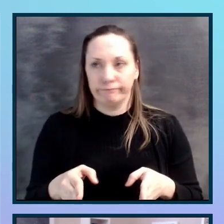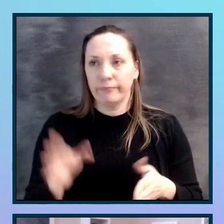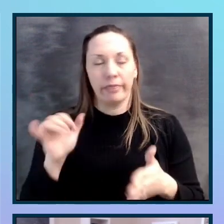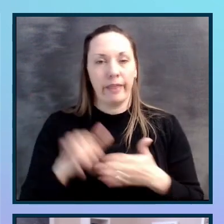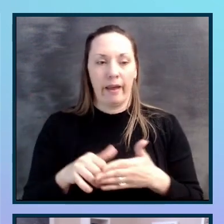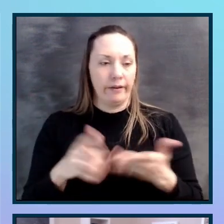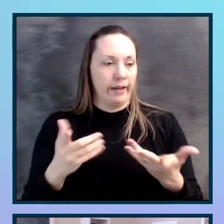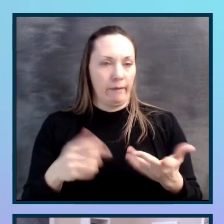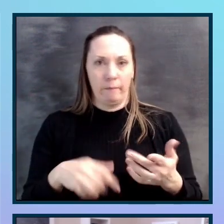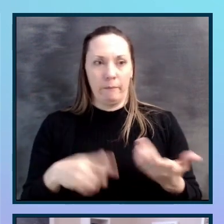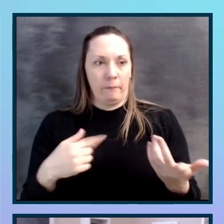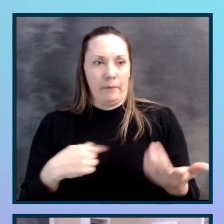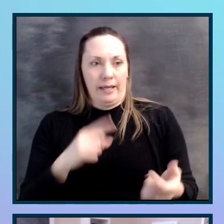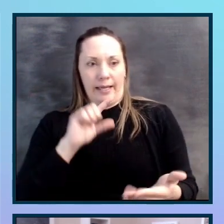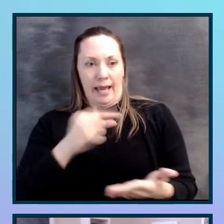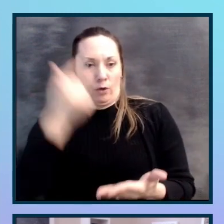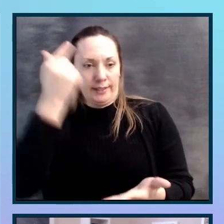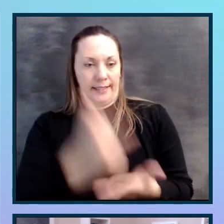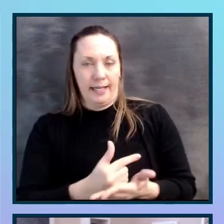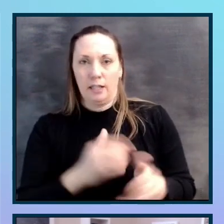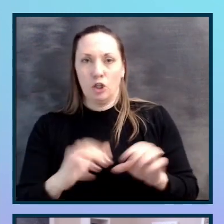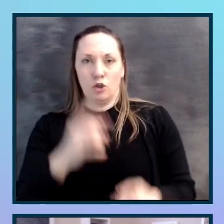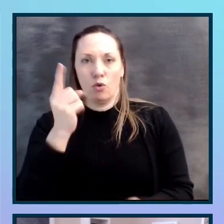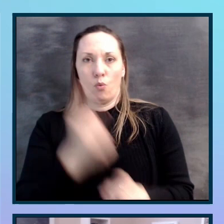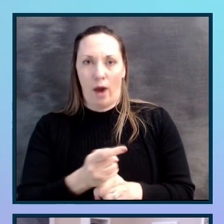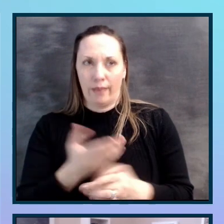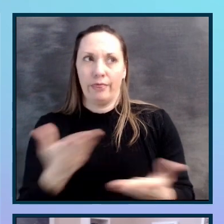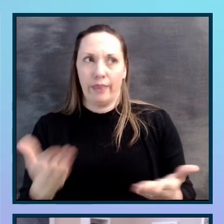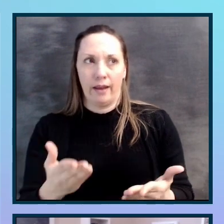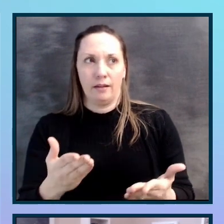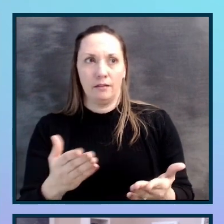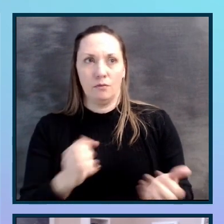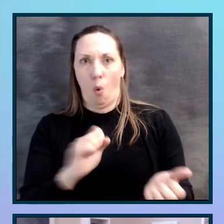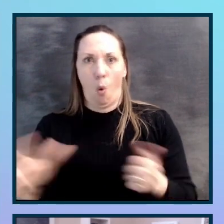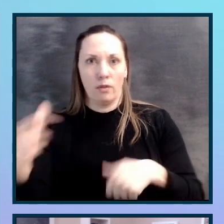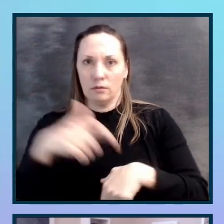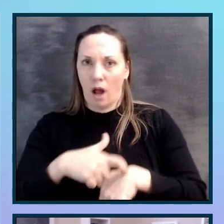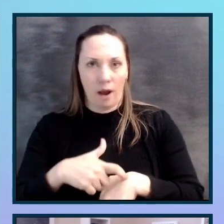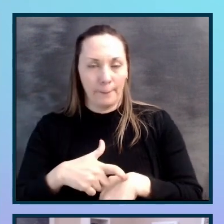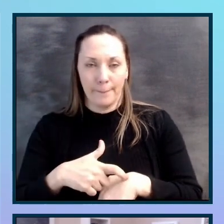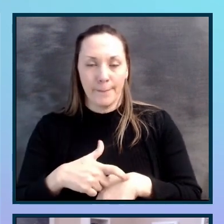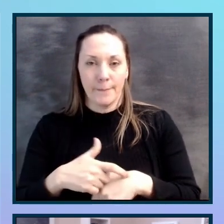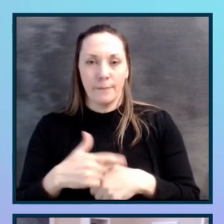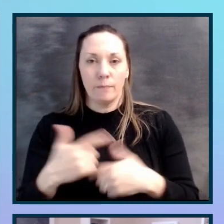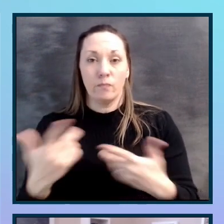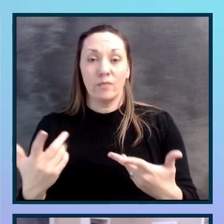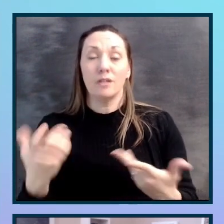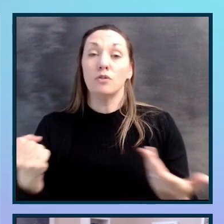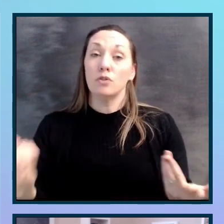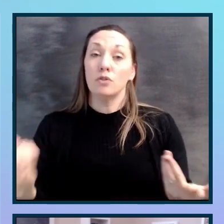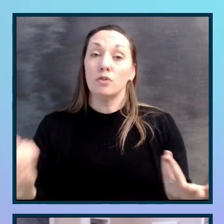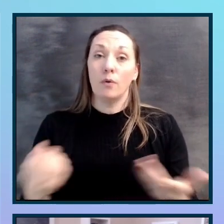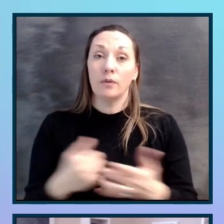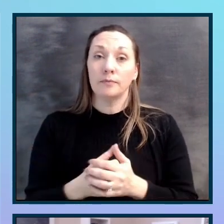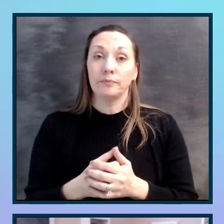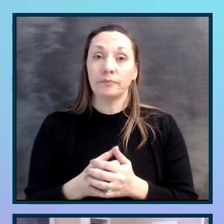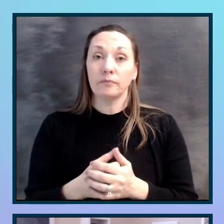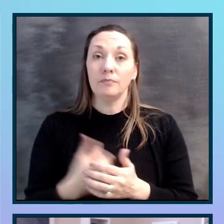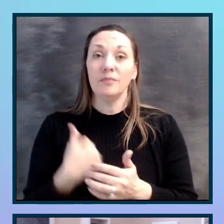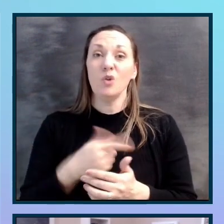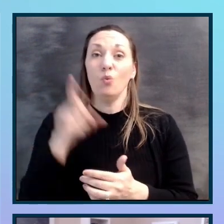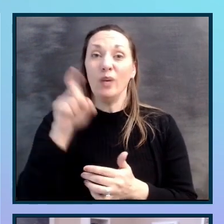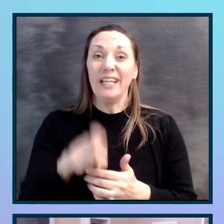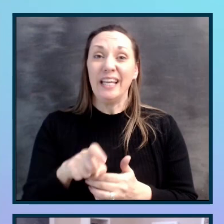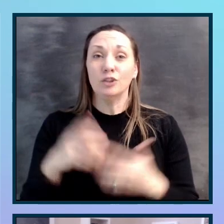be guaranteed to do the right things at all times. And so we